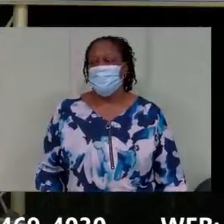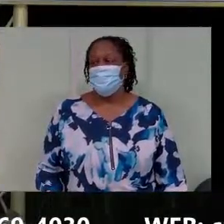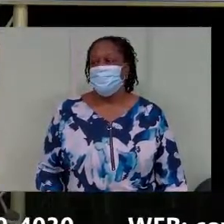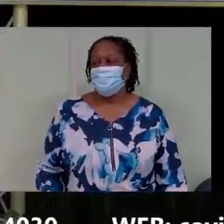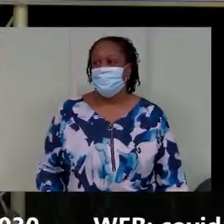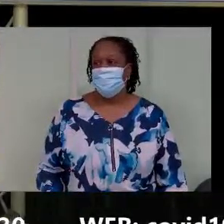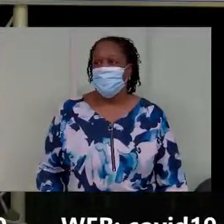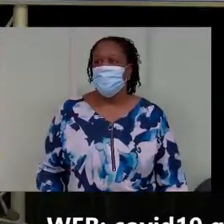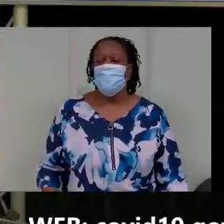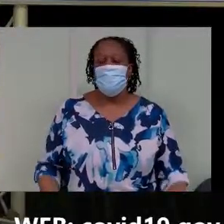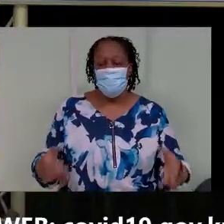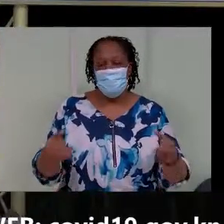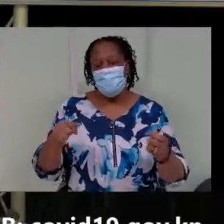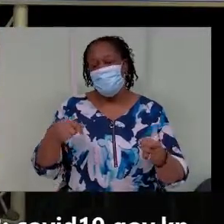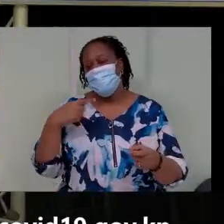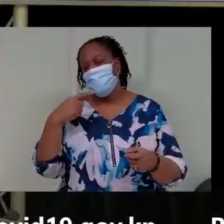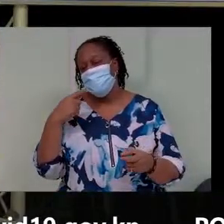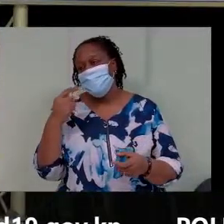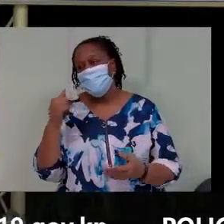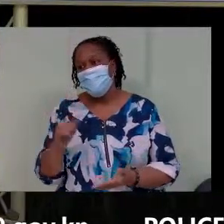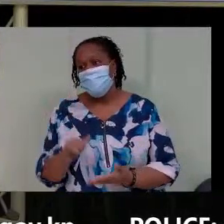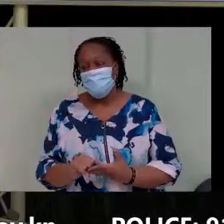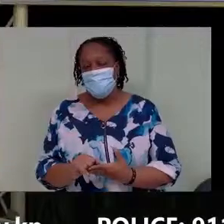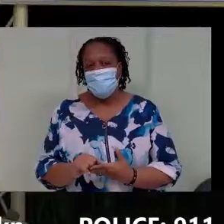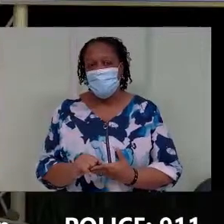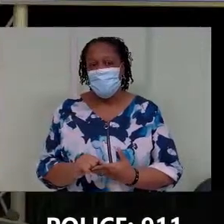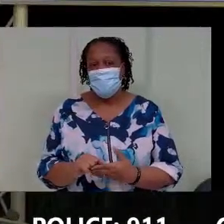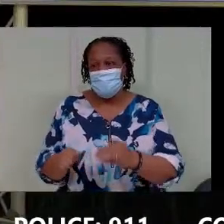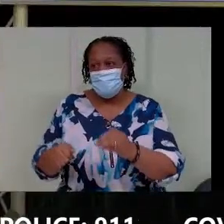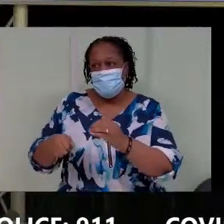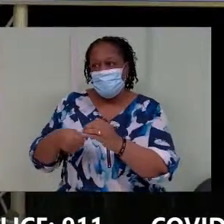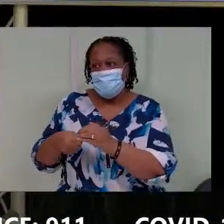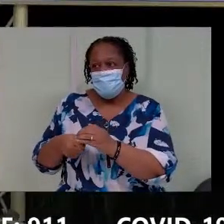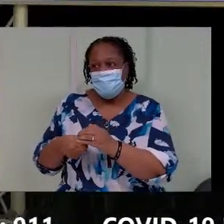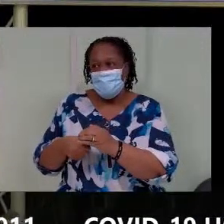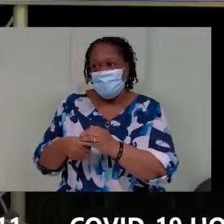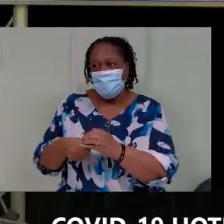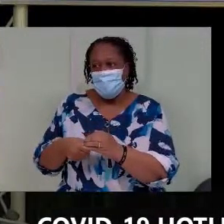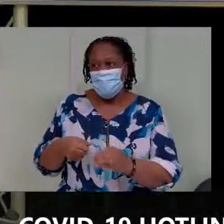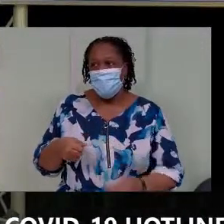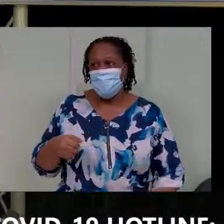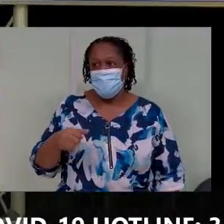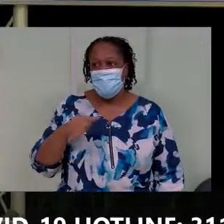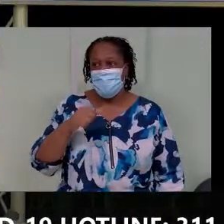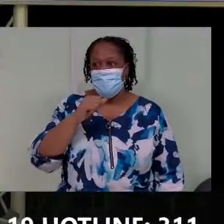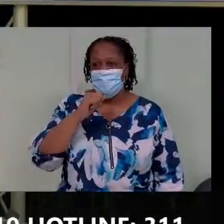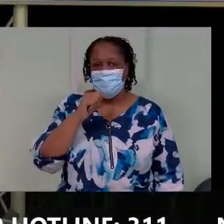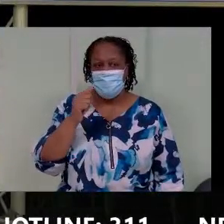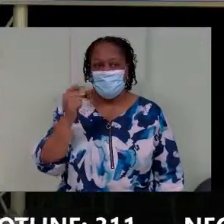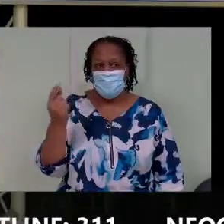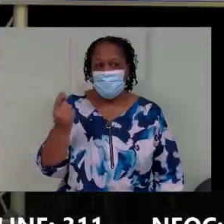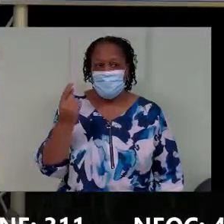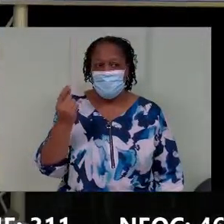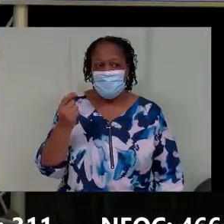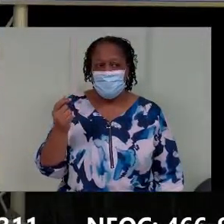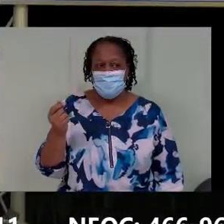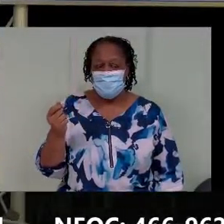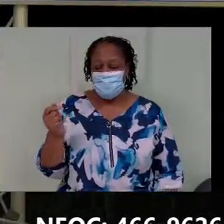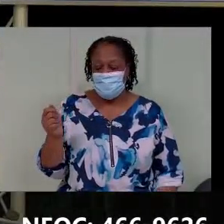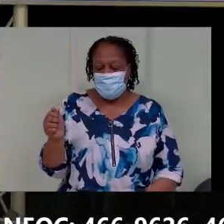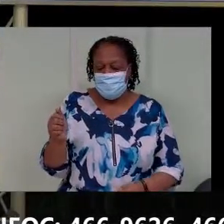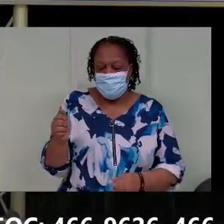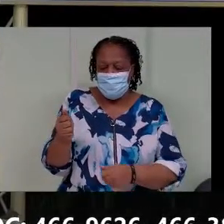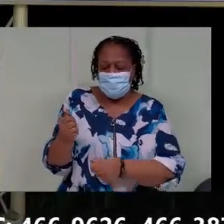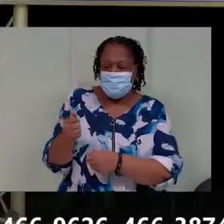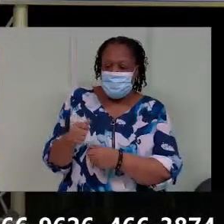I just also want to add that quarantining doesn't necessarily have to mean social isolation. And that's one of the reasons why